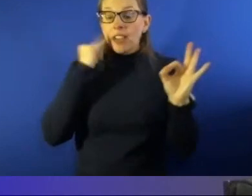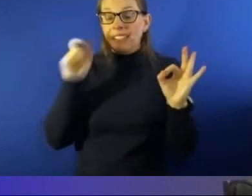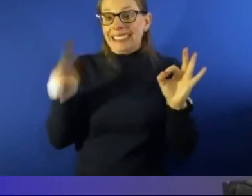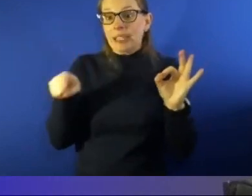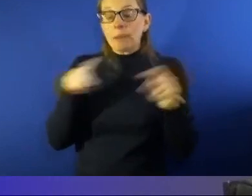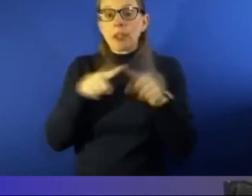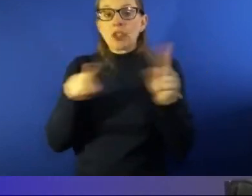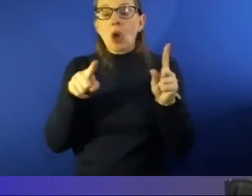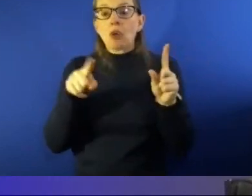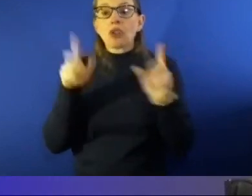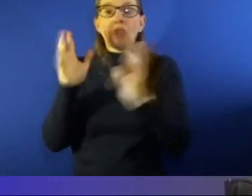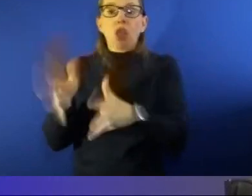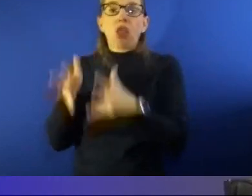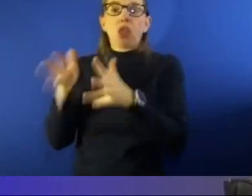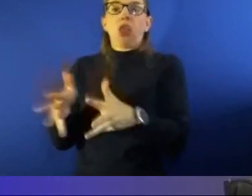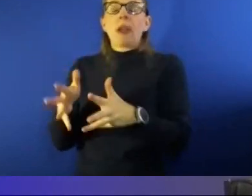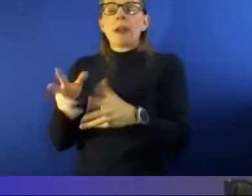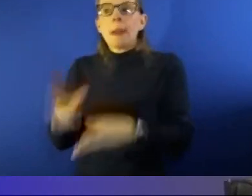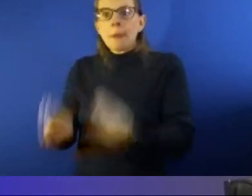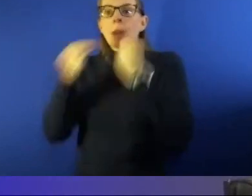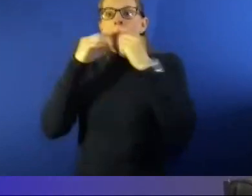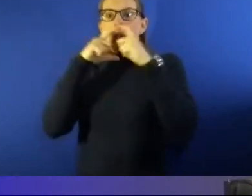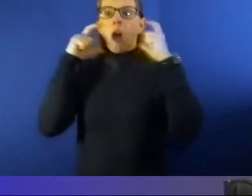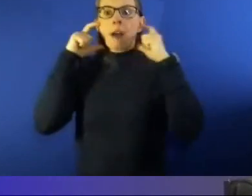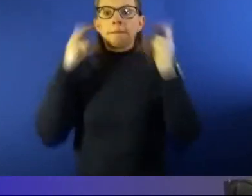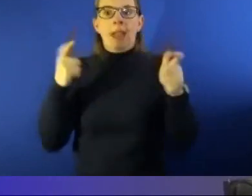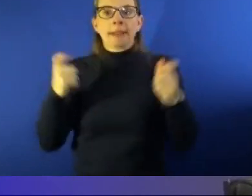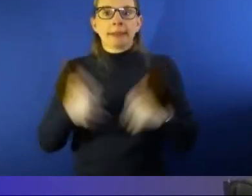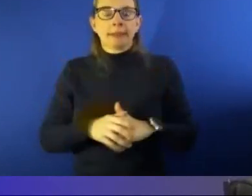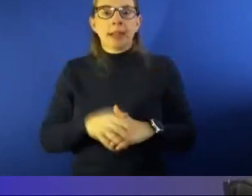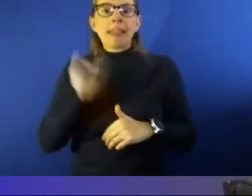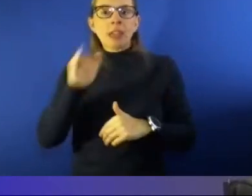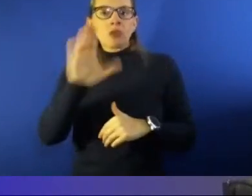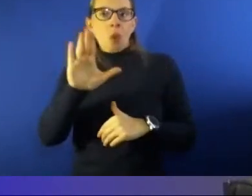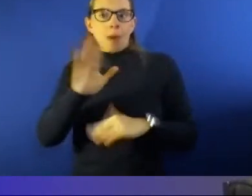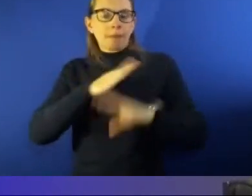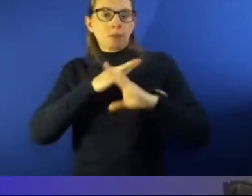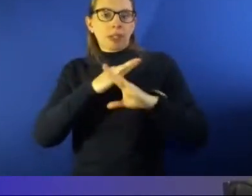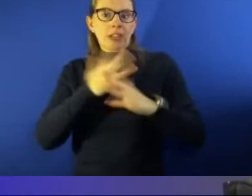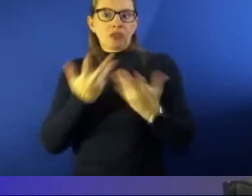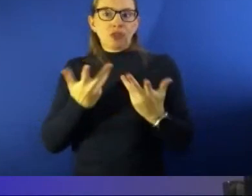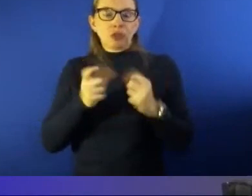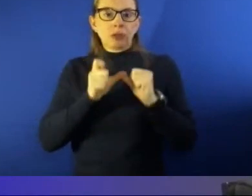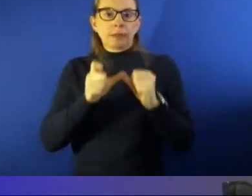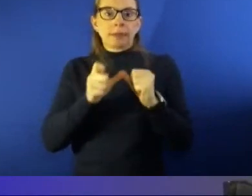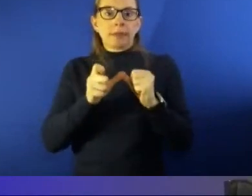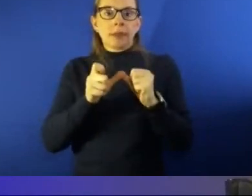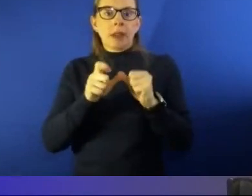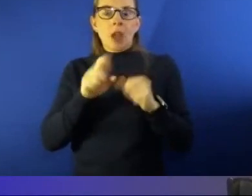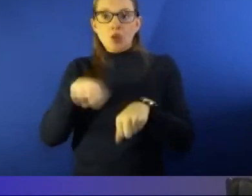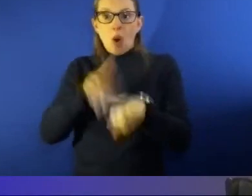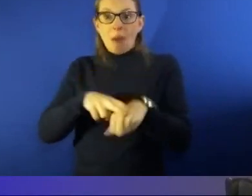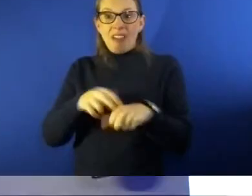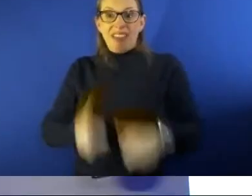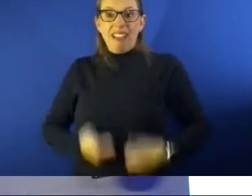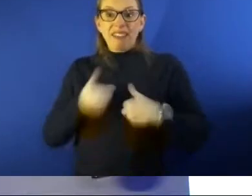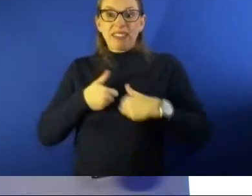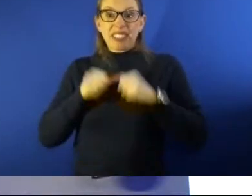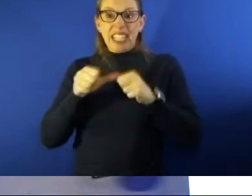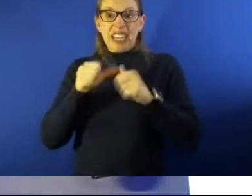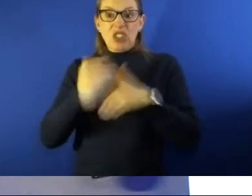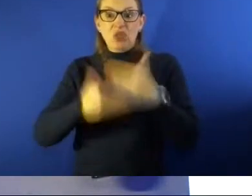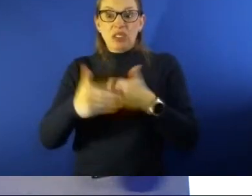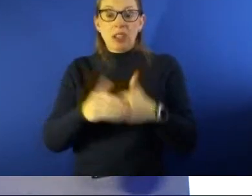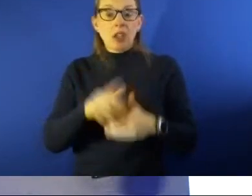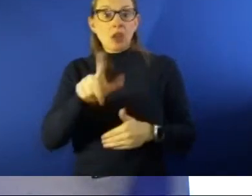it, right? Put it back on because that really is your protection to maintain as much of a normal life as you can. So how many, you've got 3 kids